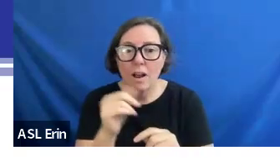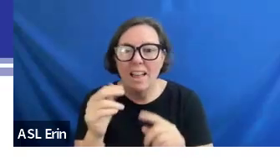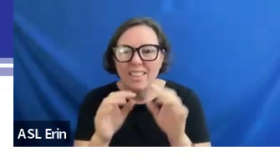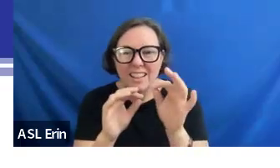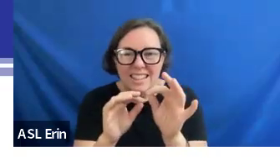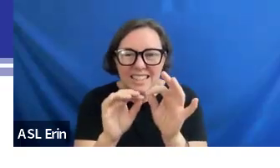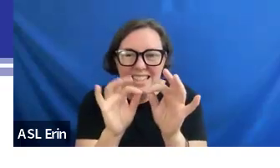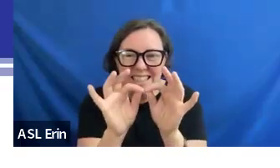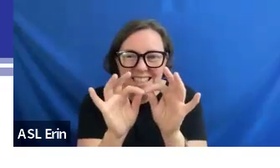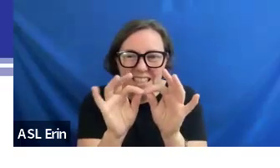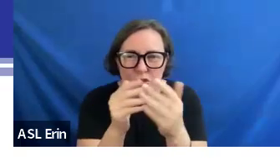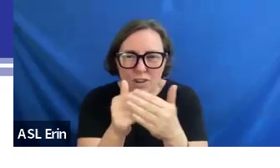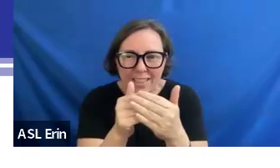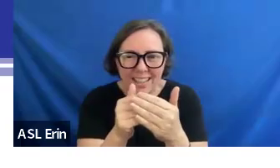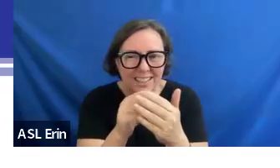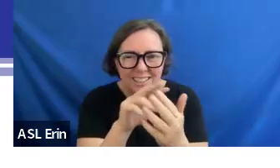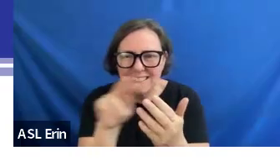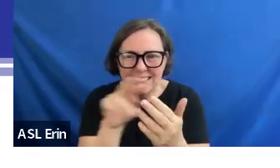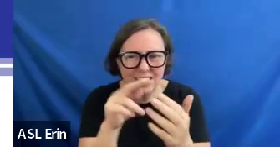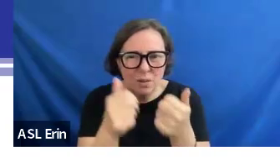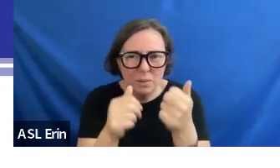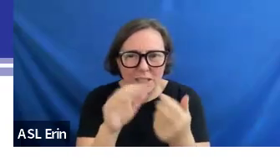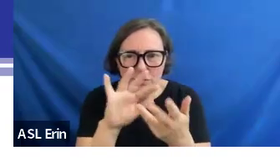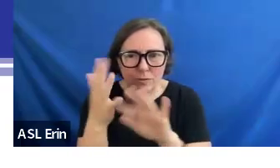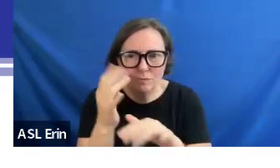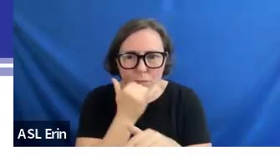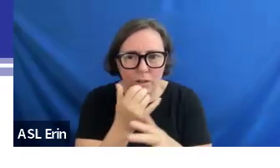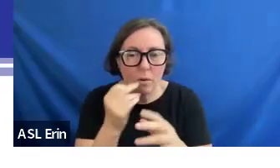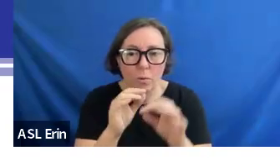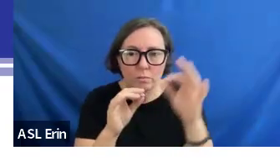buttons right near it? Or are they spread out enough? How